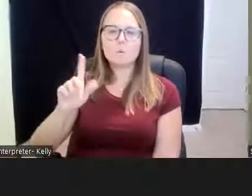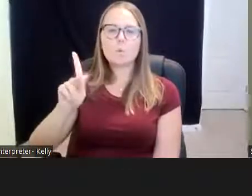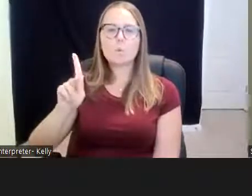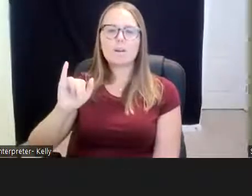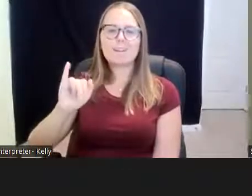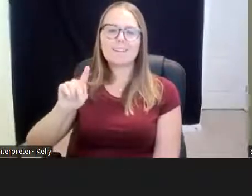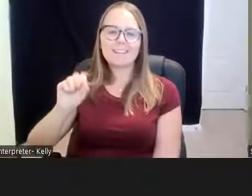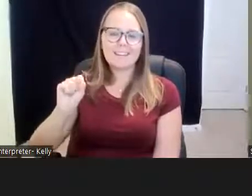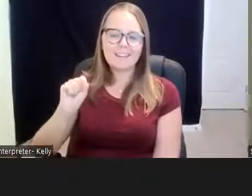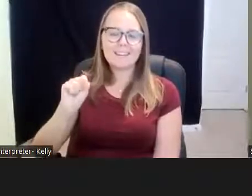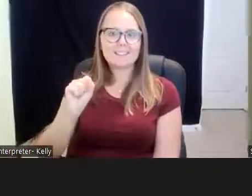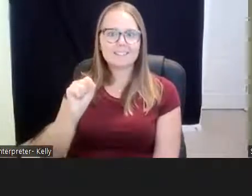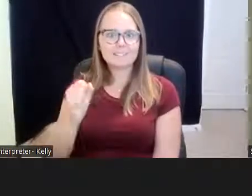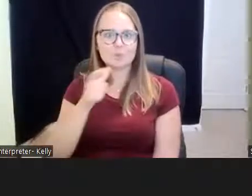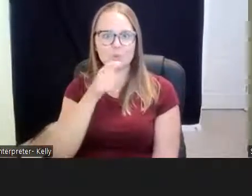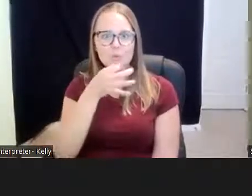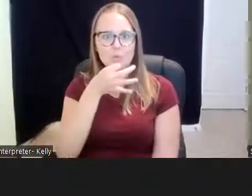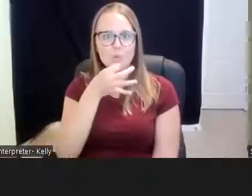forthcoming.